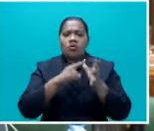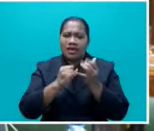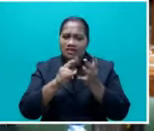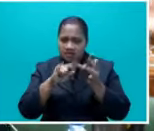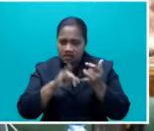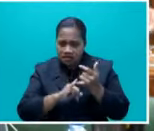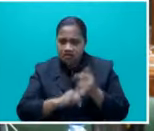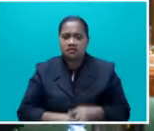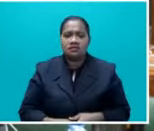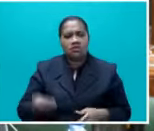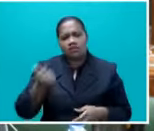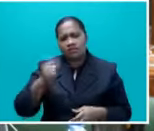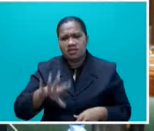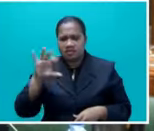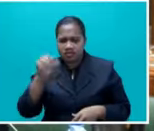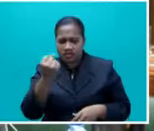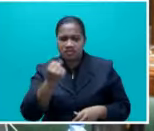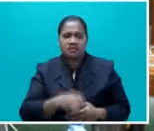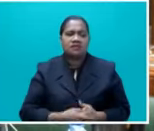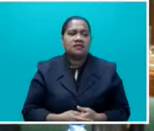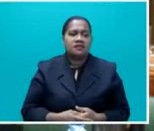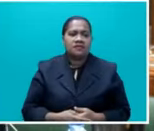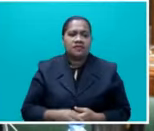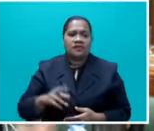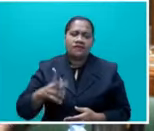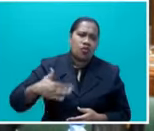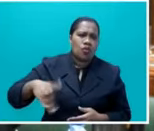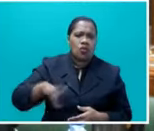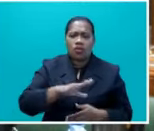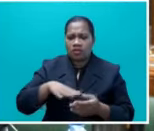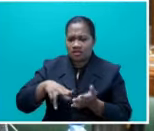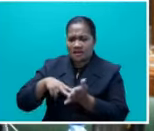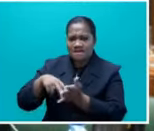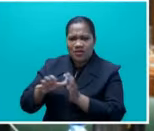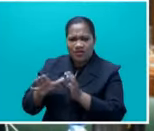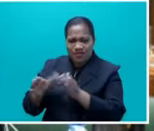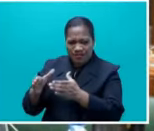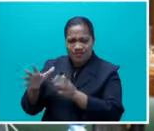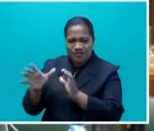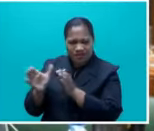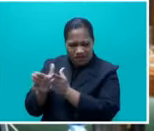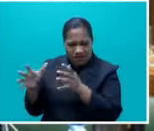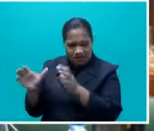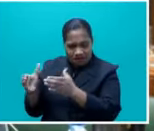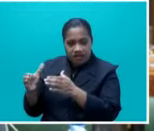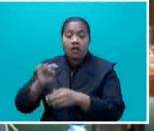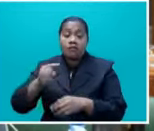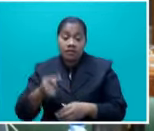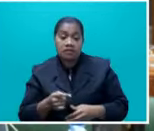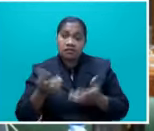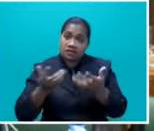for PCs. It is already a win for all vulnerable people. But the compromise is the